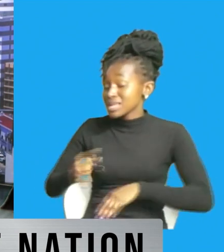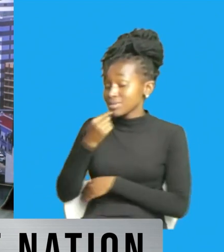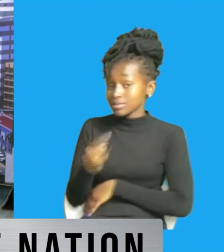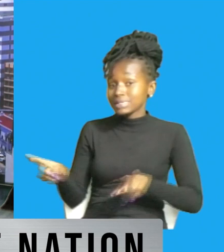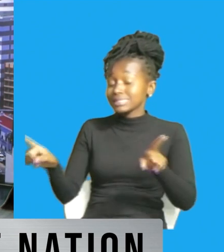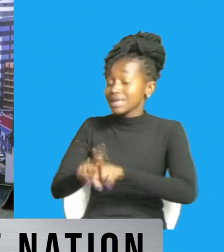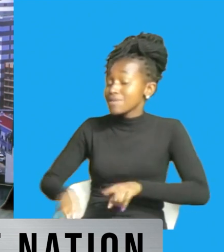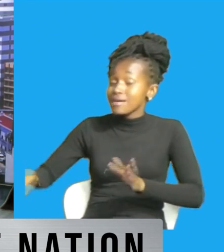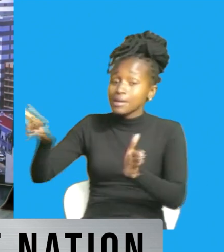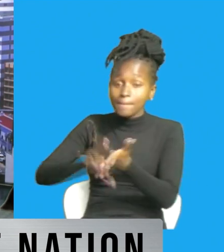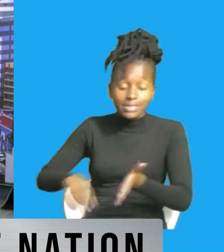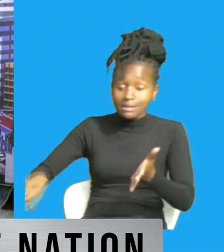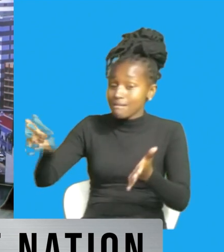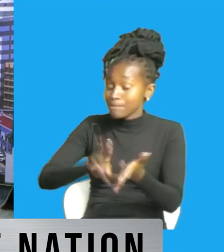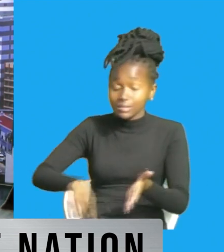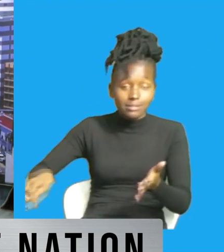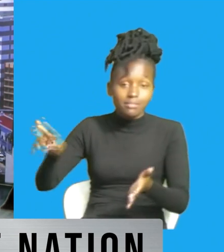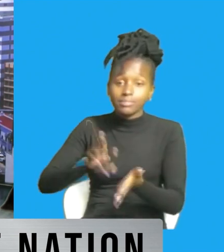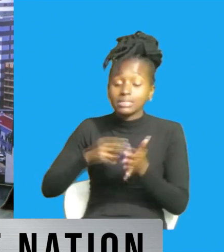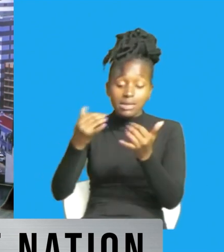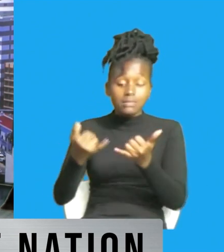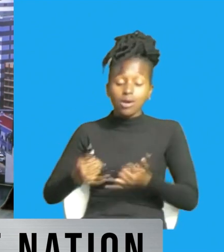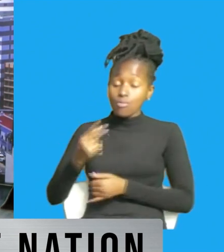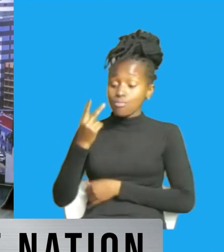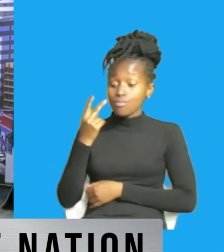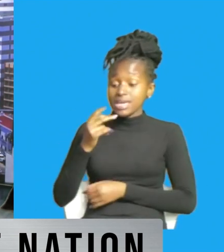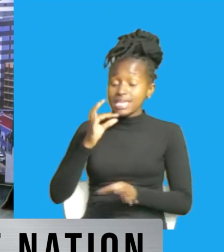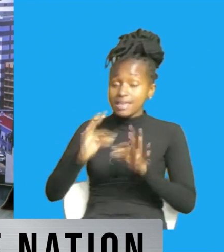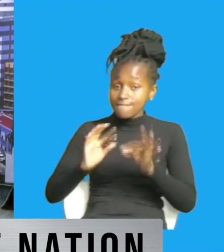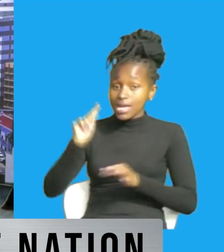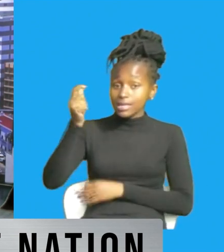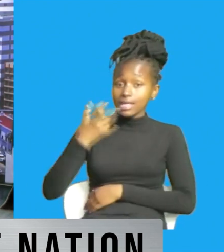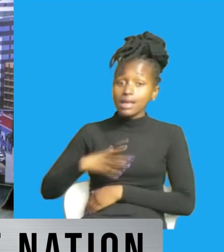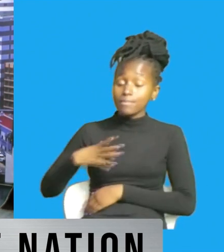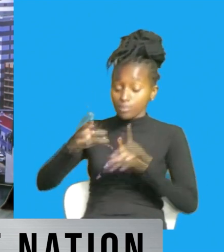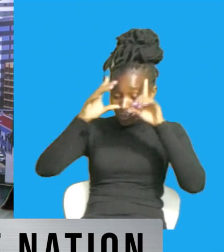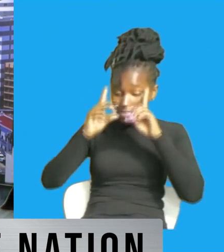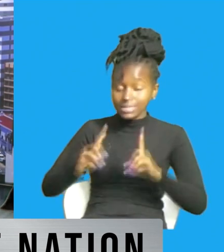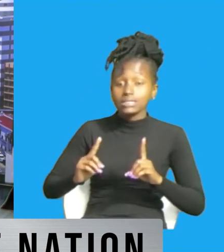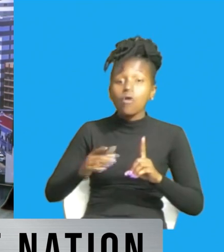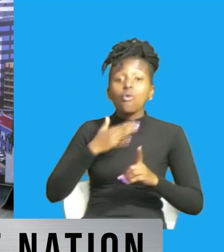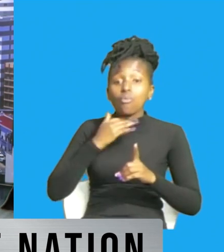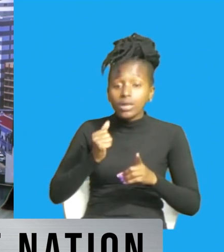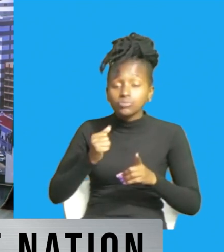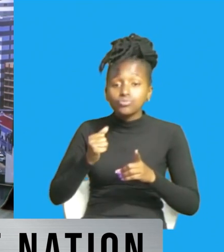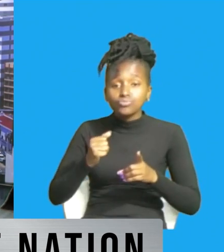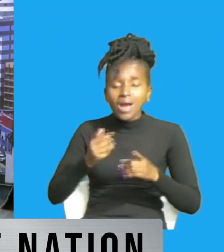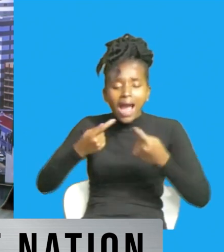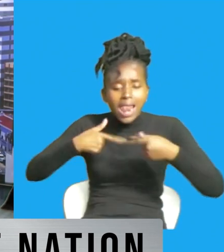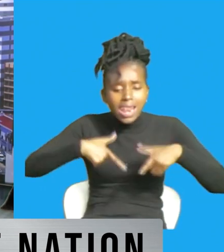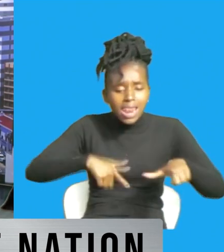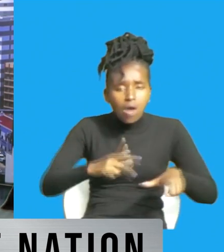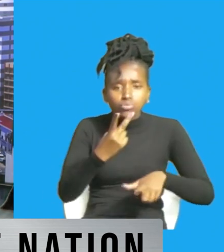time that Wakenya waseme ya kwamba sasa sisi pia tukuje to take charge of vitu zingine. Kuna vitu zingine tunaonekana ni